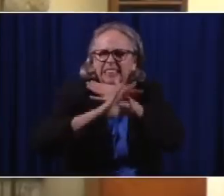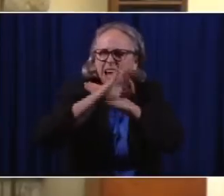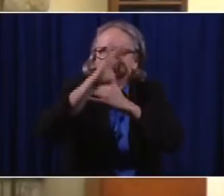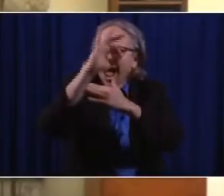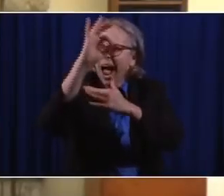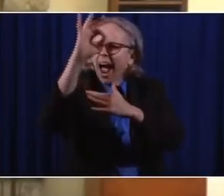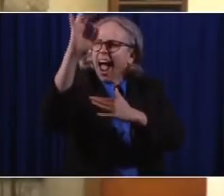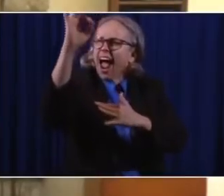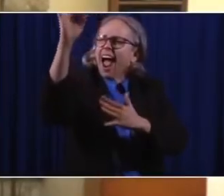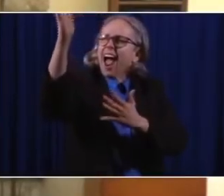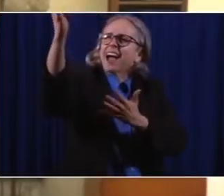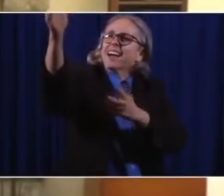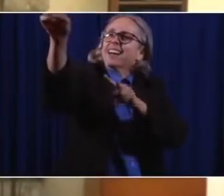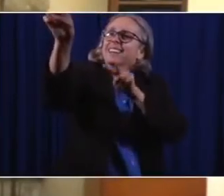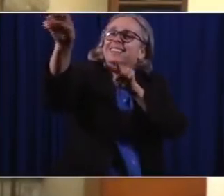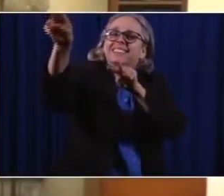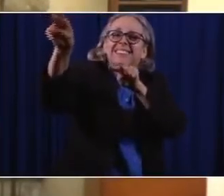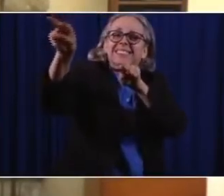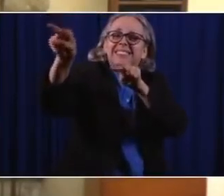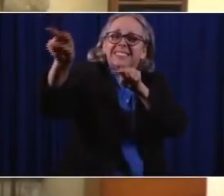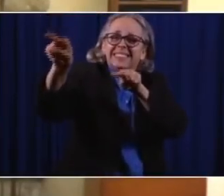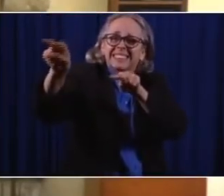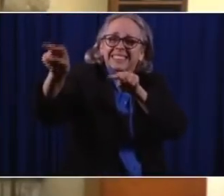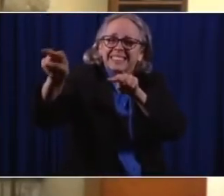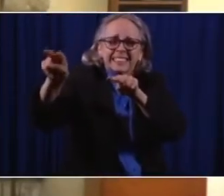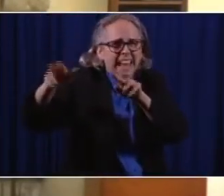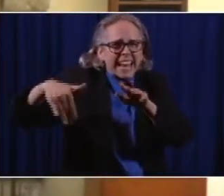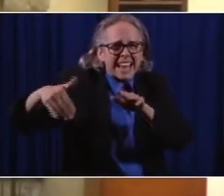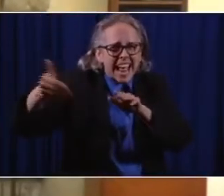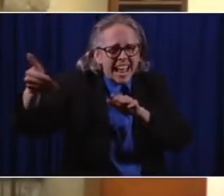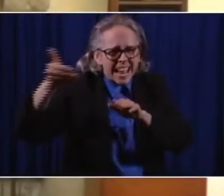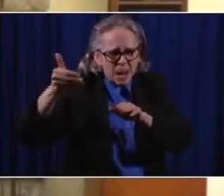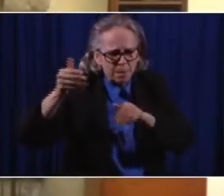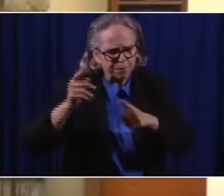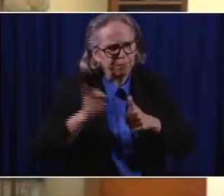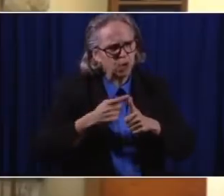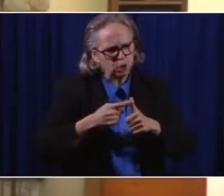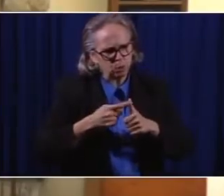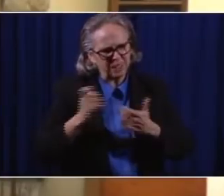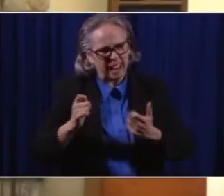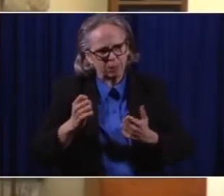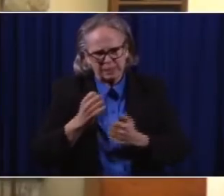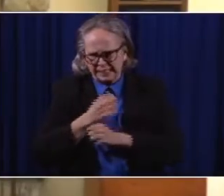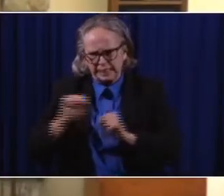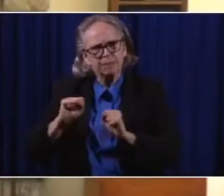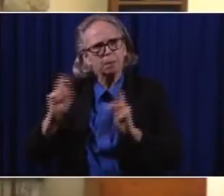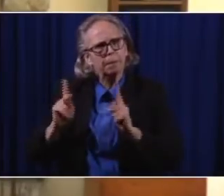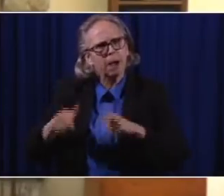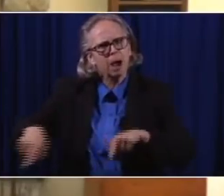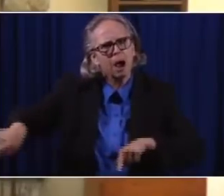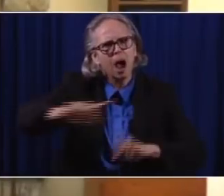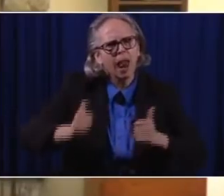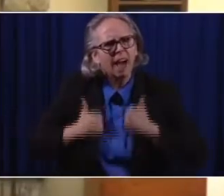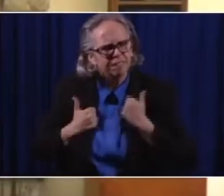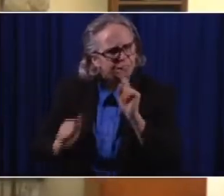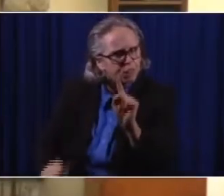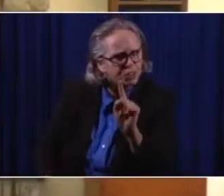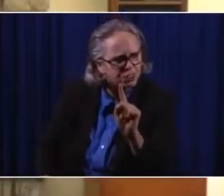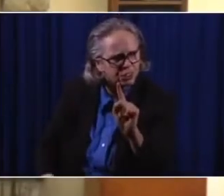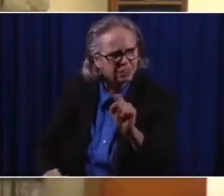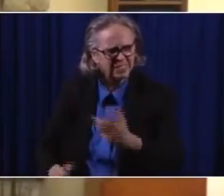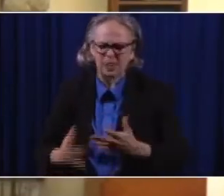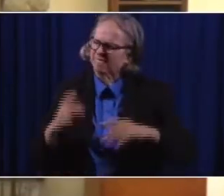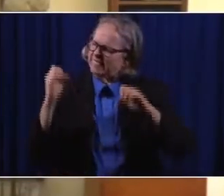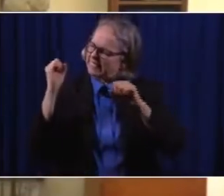we got to get there and save as many lives as we can. We've got to get there, keep our economy